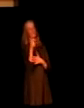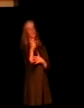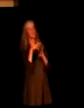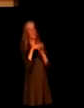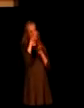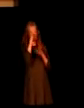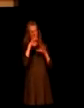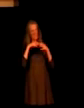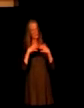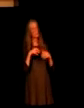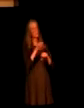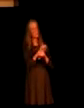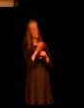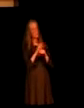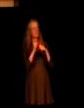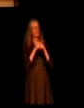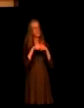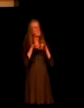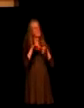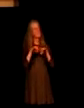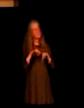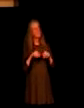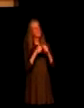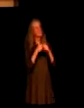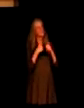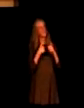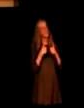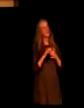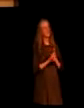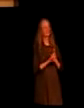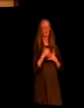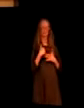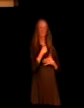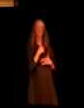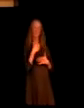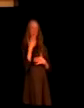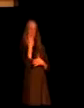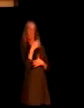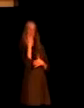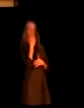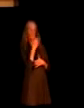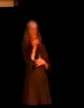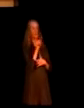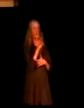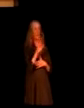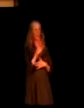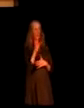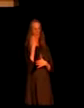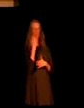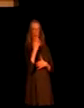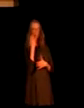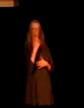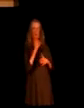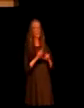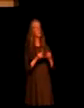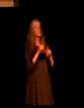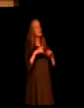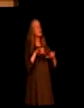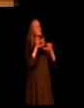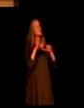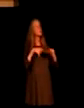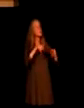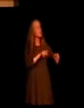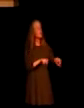these details with me, so we had quite a lab here going. And what we ended up with was